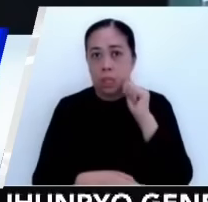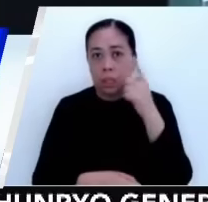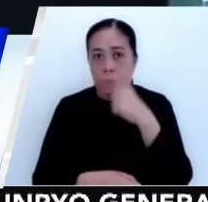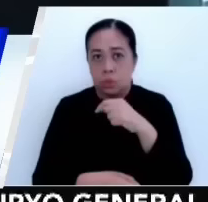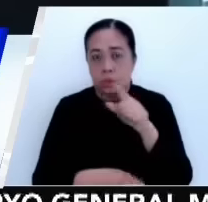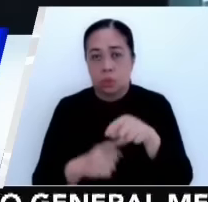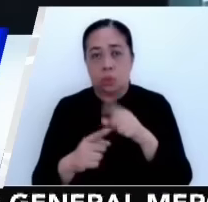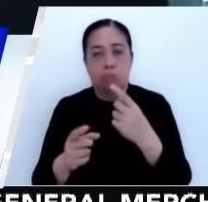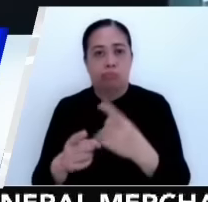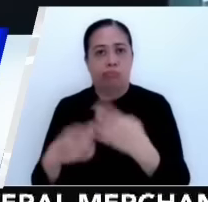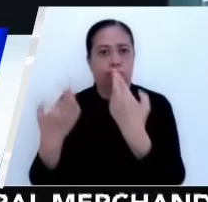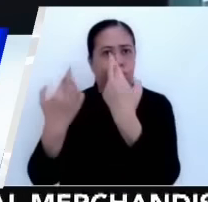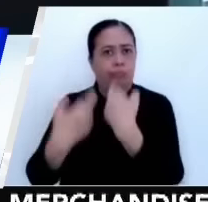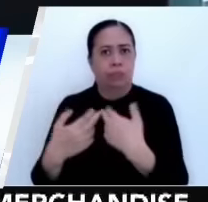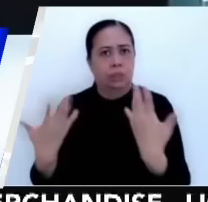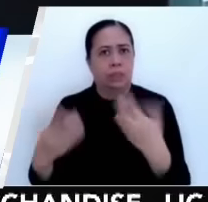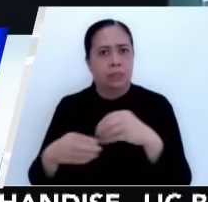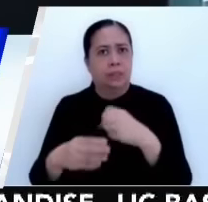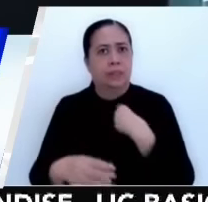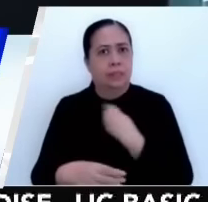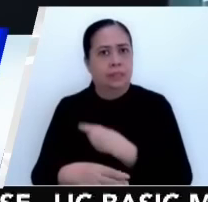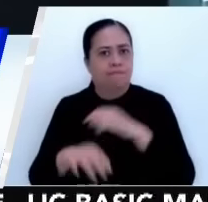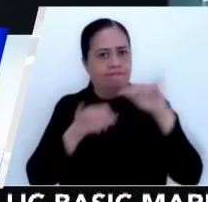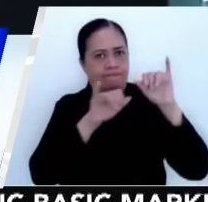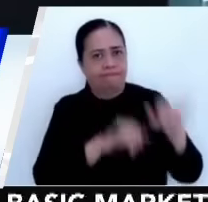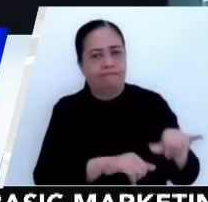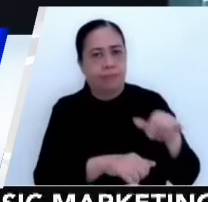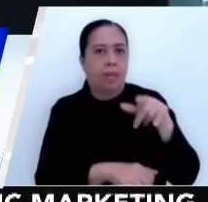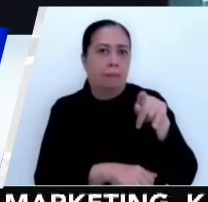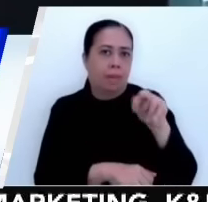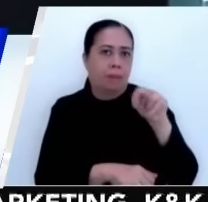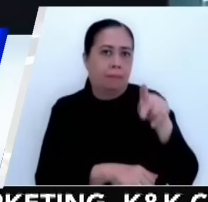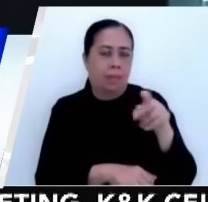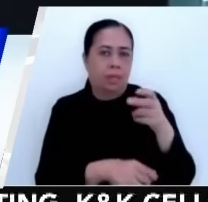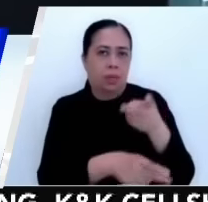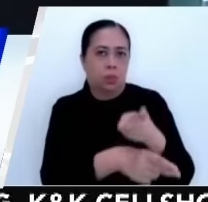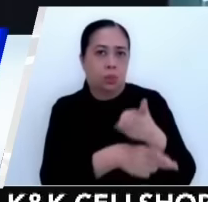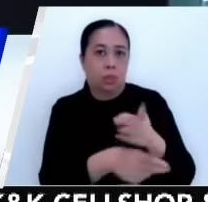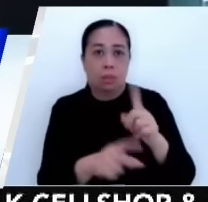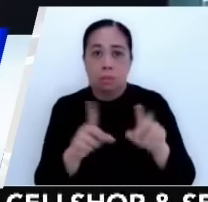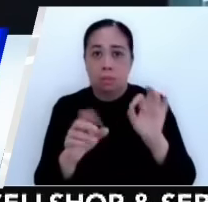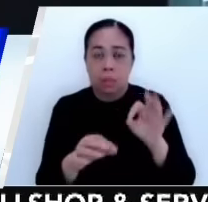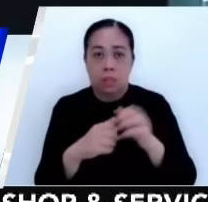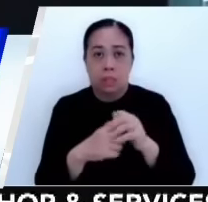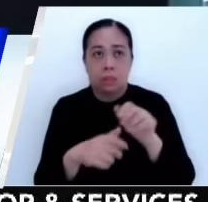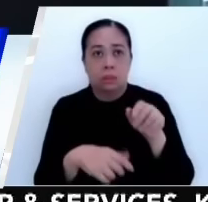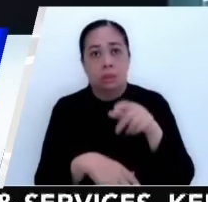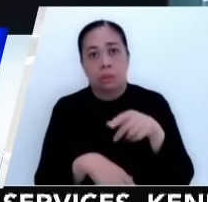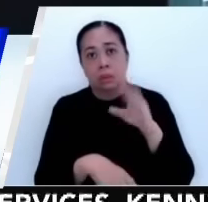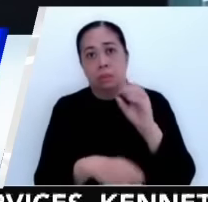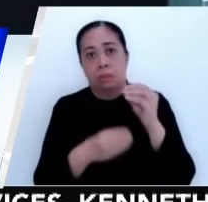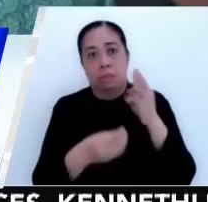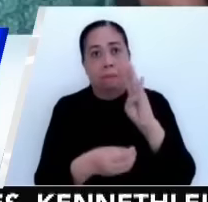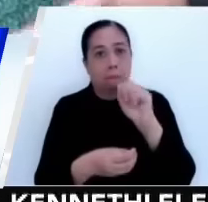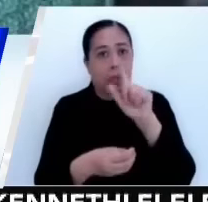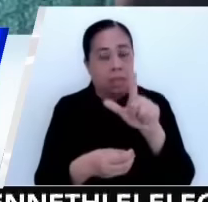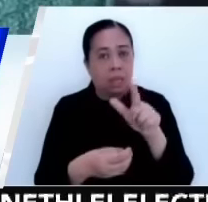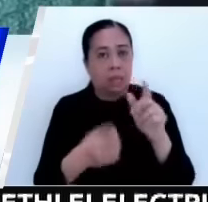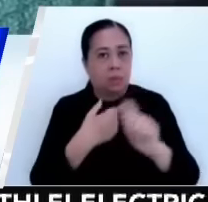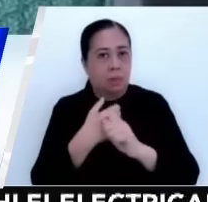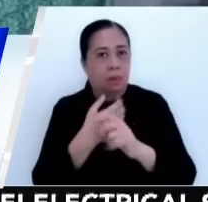the Senate, she will remain in PNP custody. But if she posts bail, she will be taken to the Senate.